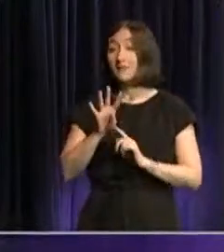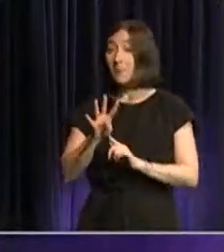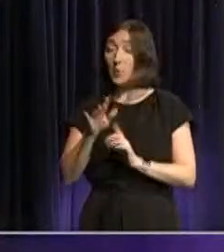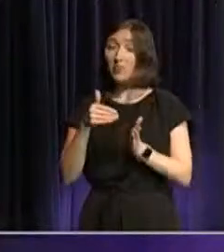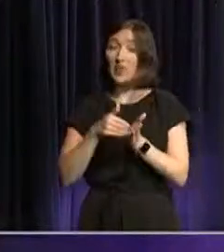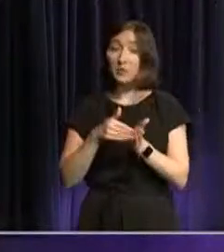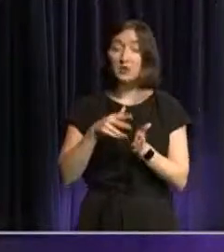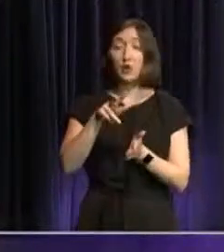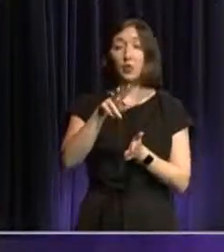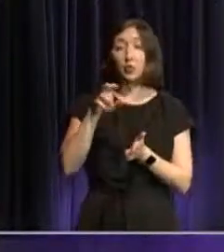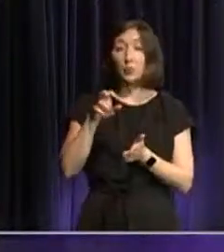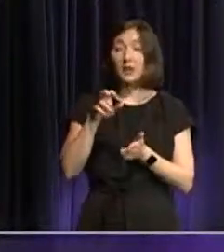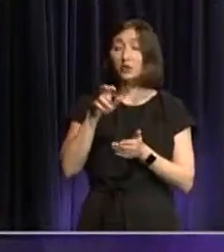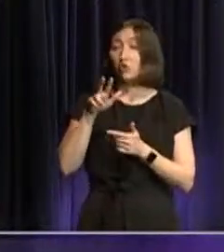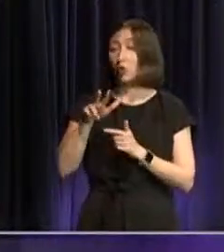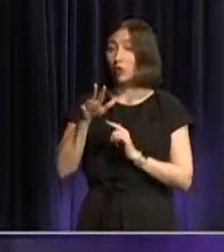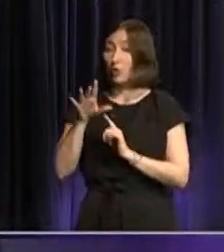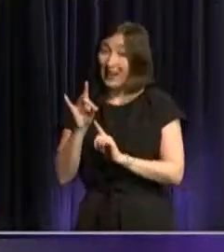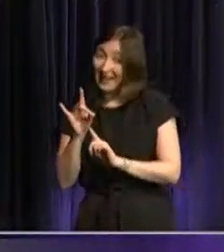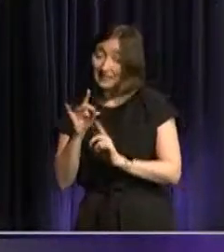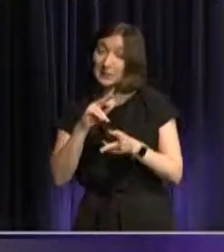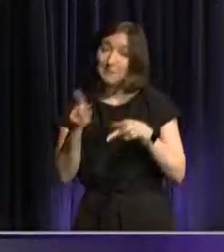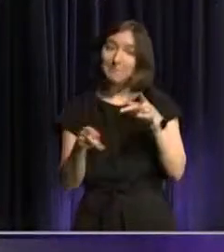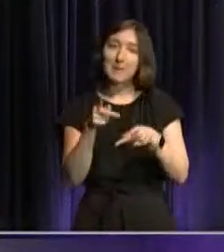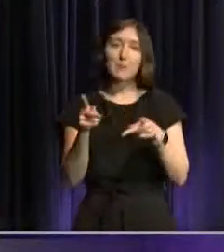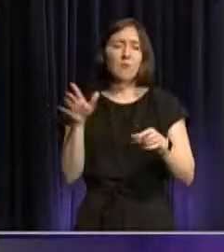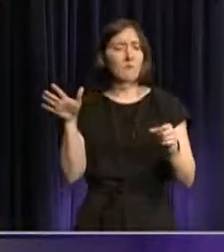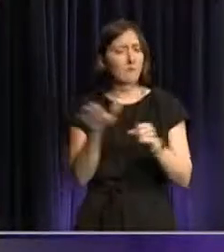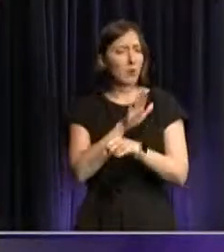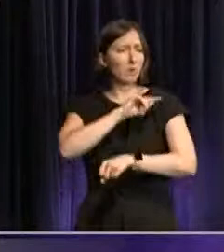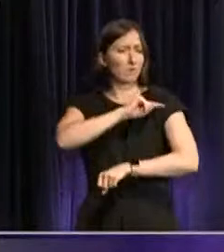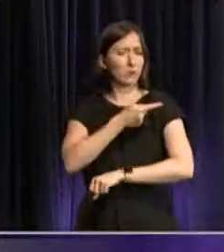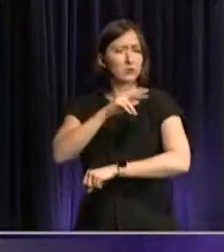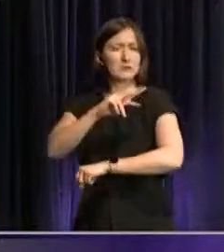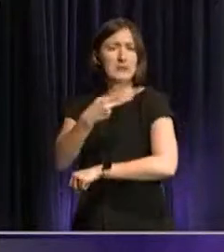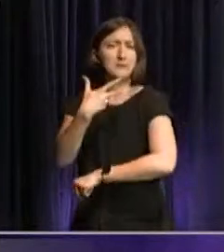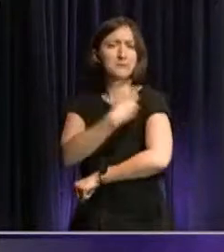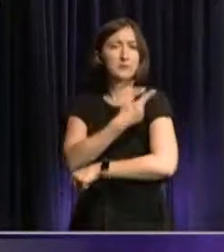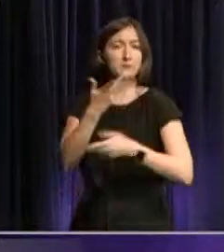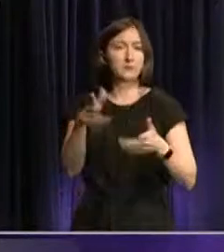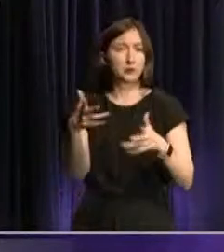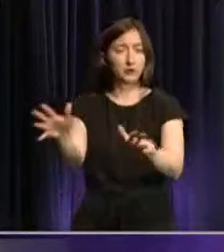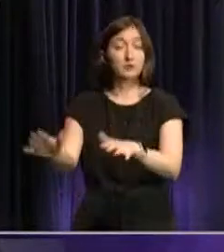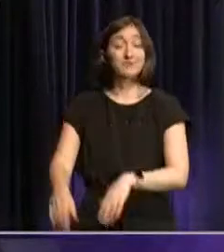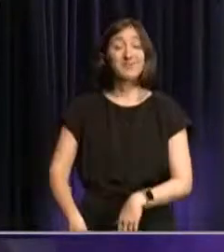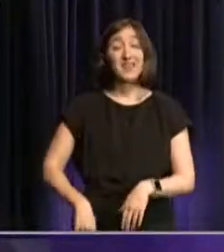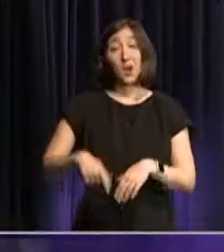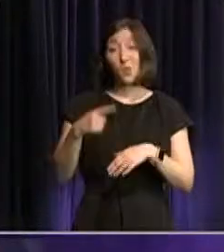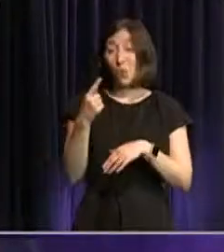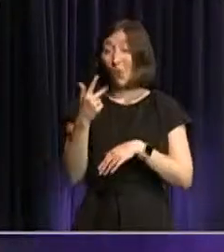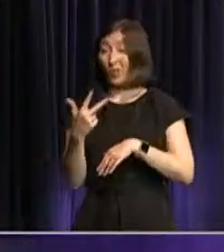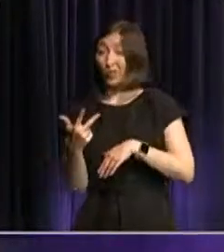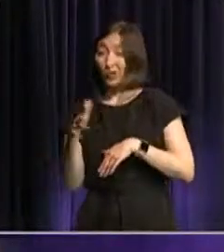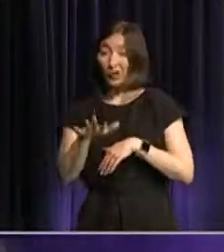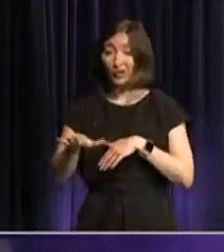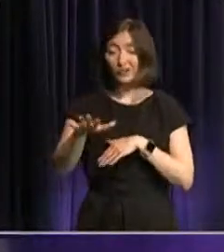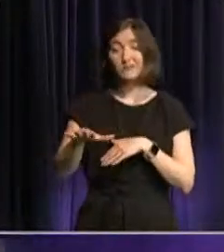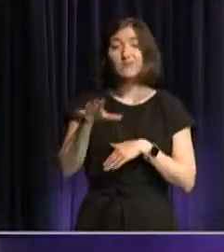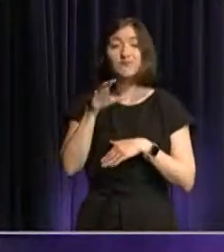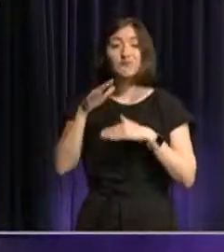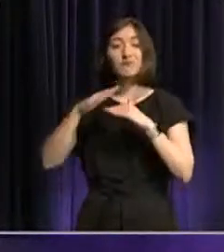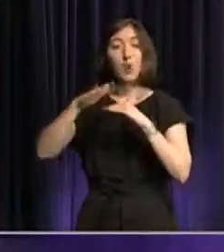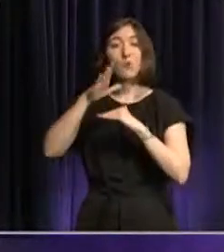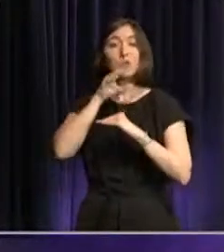184,348 people are fully vaccinated in our community. Of those, more than one-third are over the age of 65. Seniors make